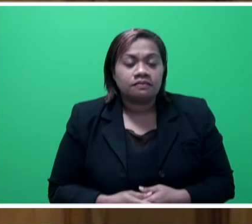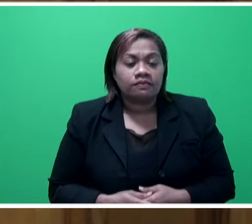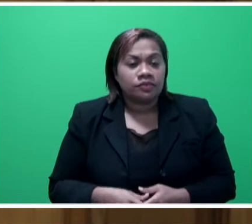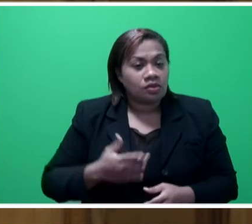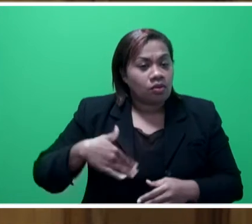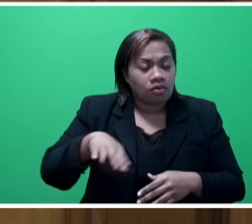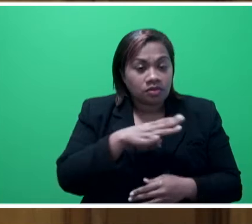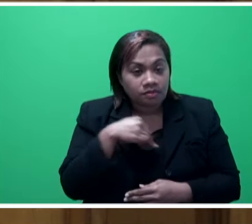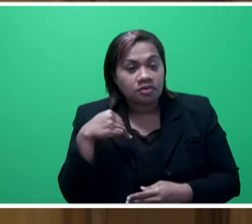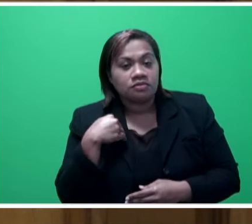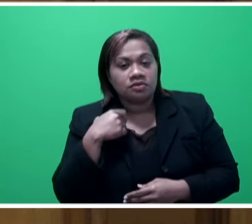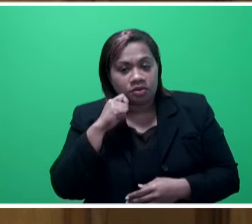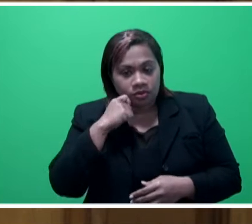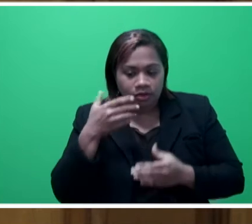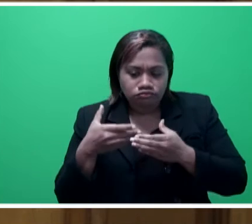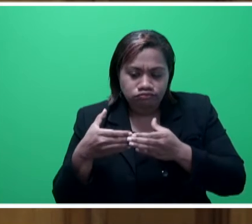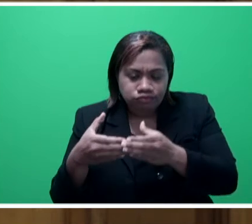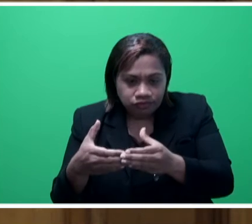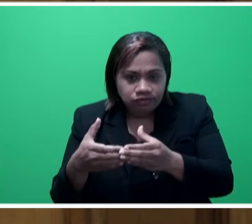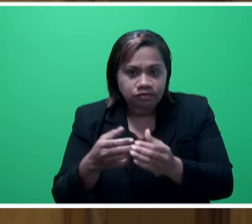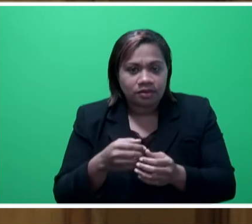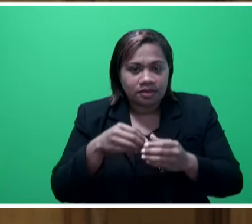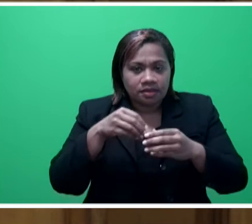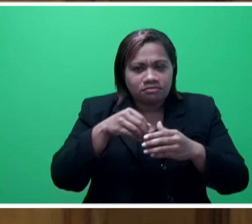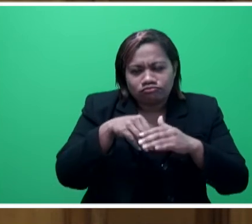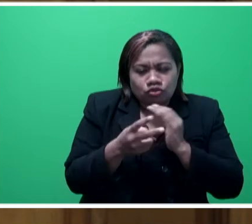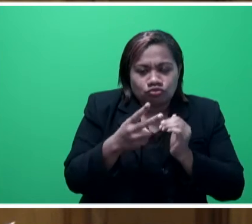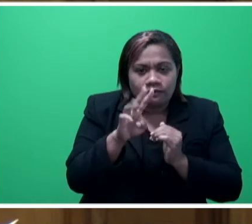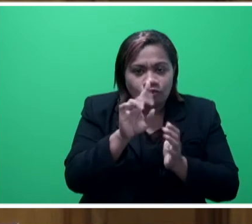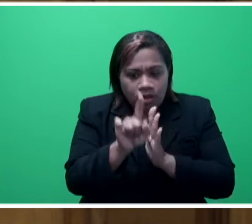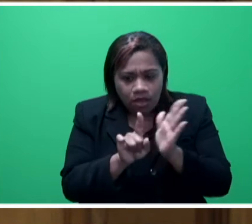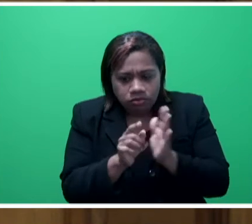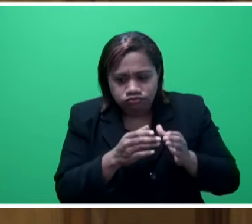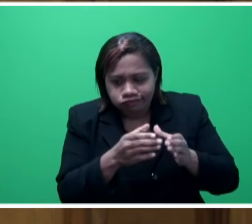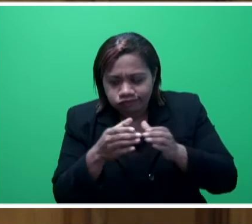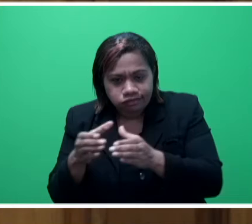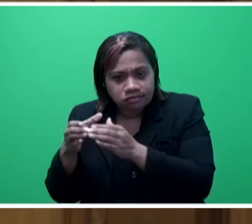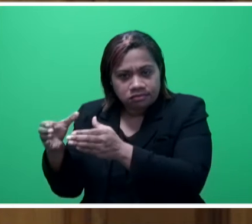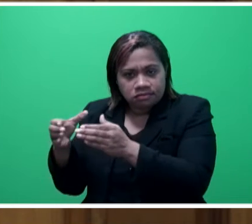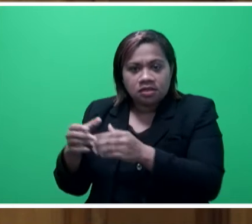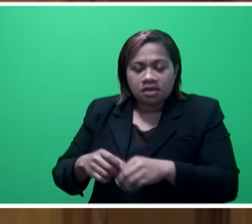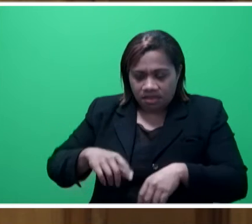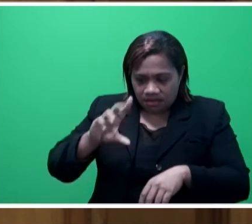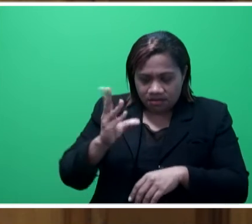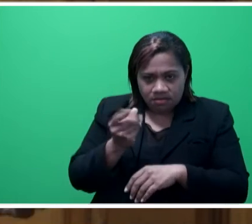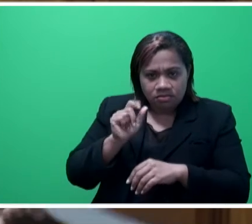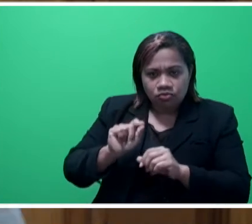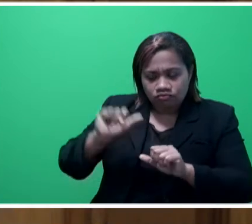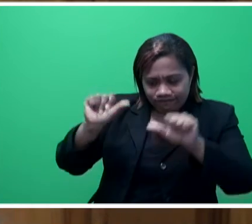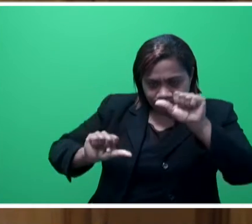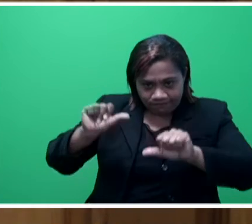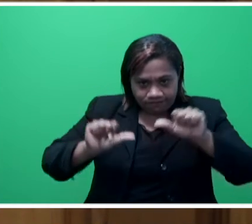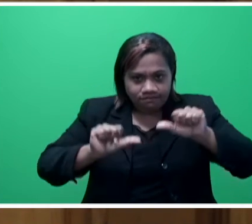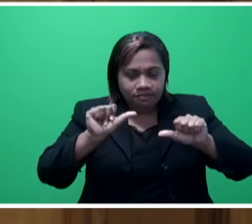would mobilize within 24 hours to affected communities in which initial assessment are conducted